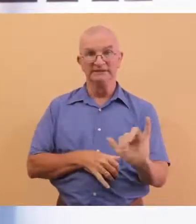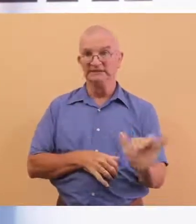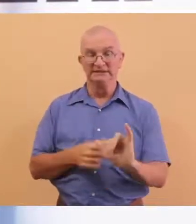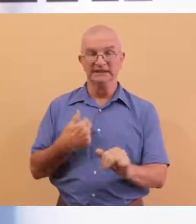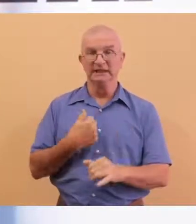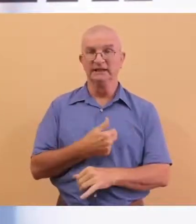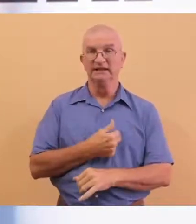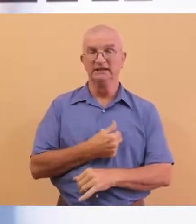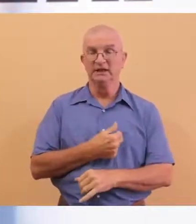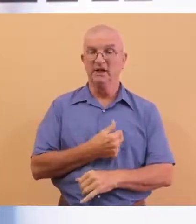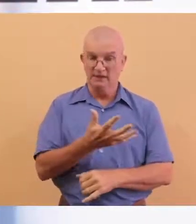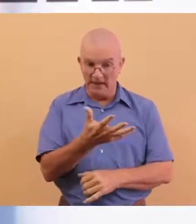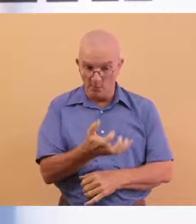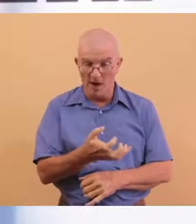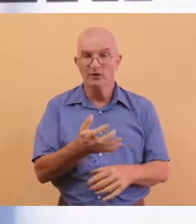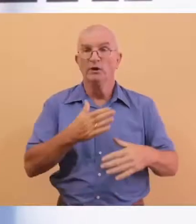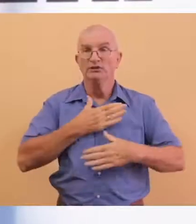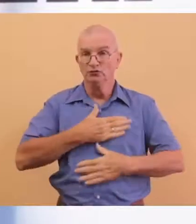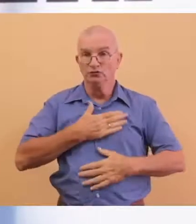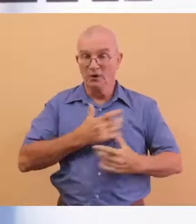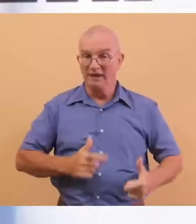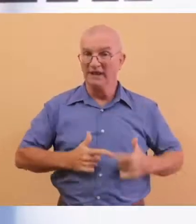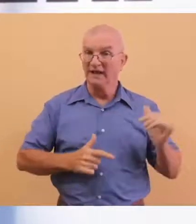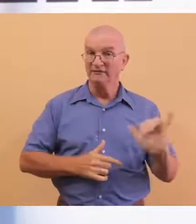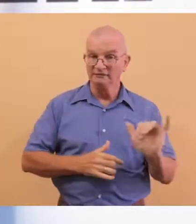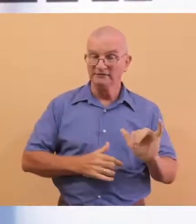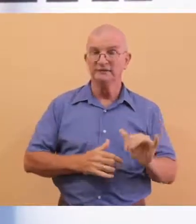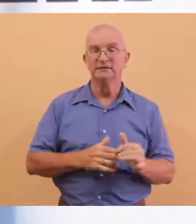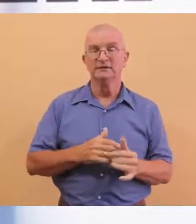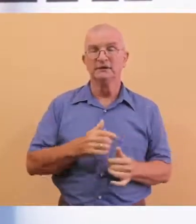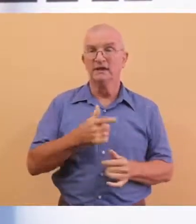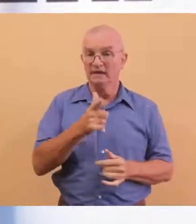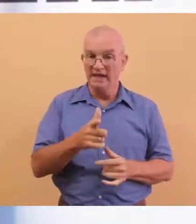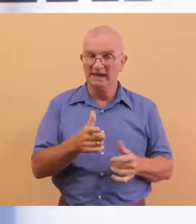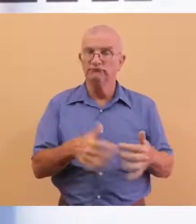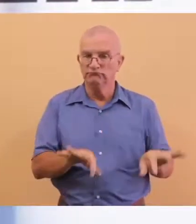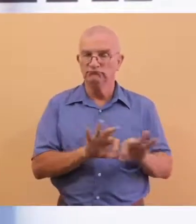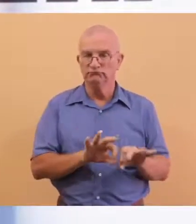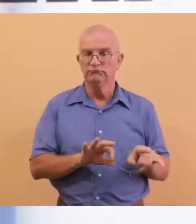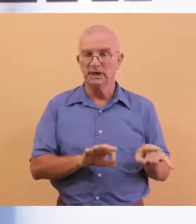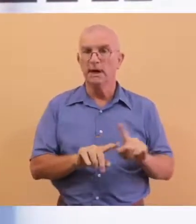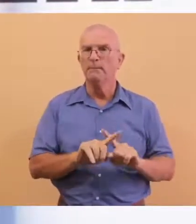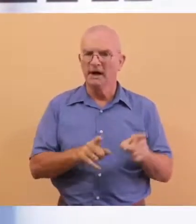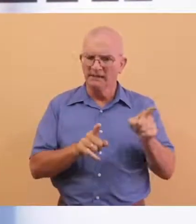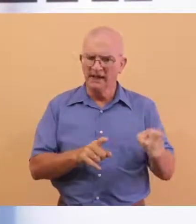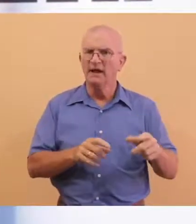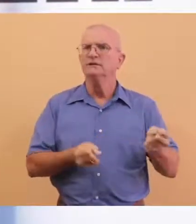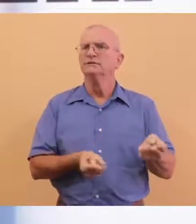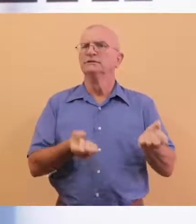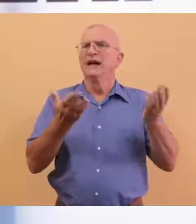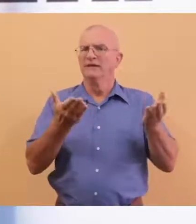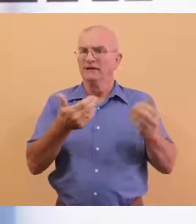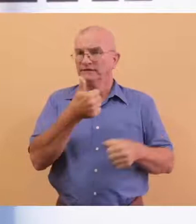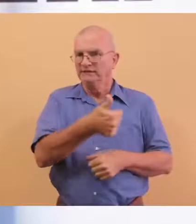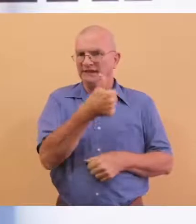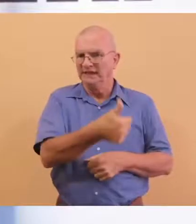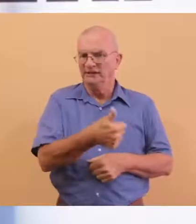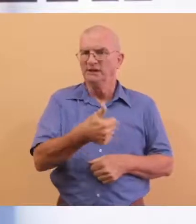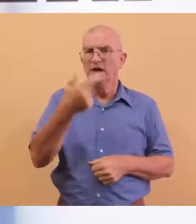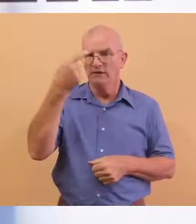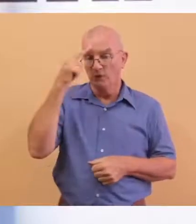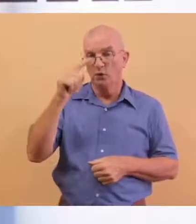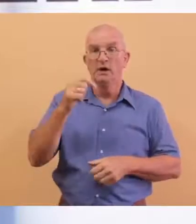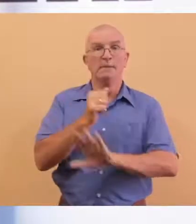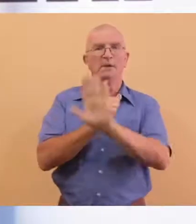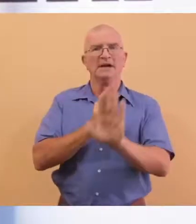us. They want to enjoy life too. They deserve it, but they are making the sacrifice to protect